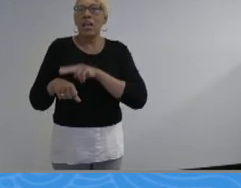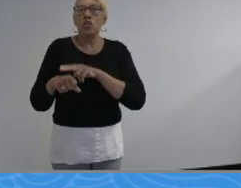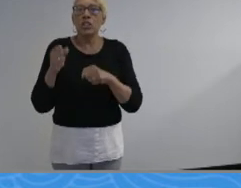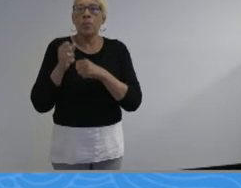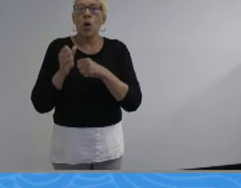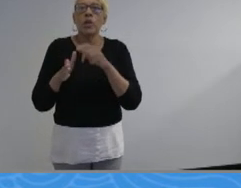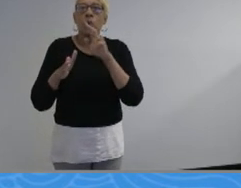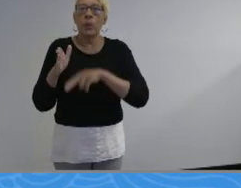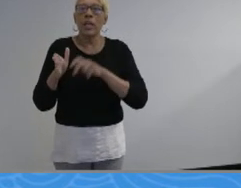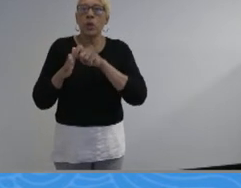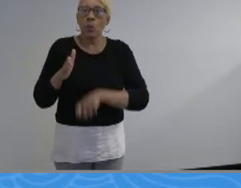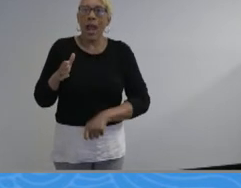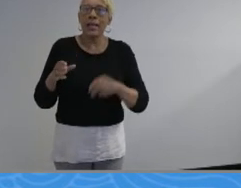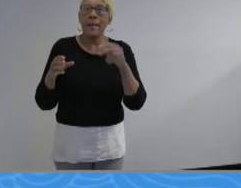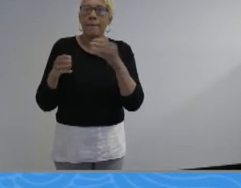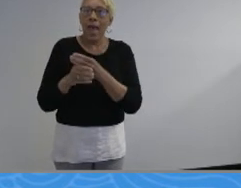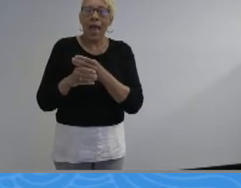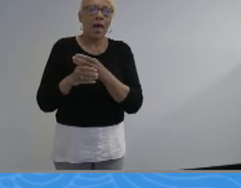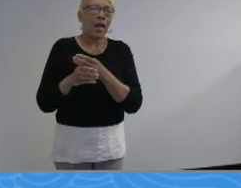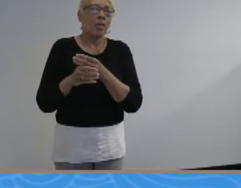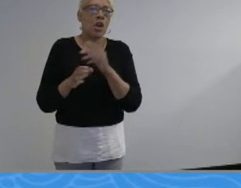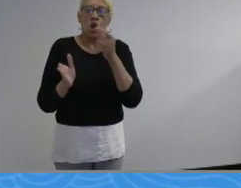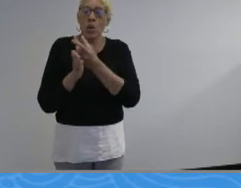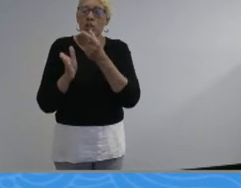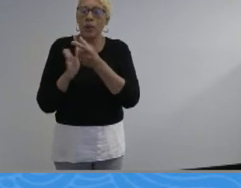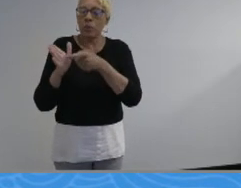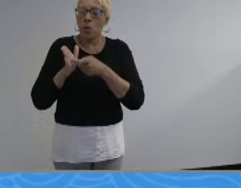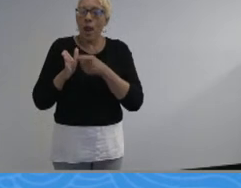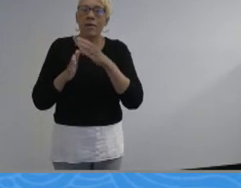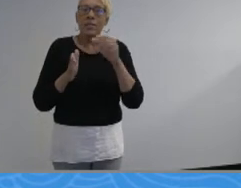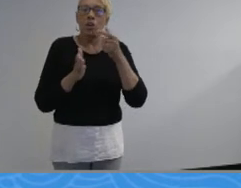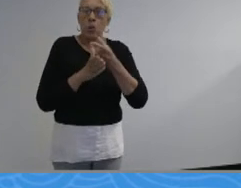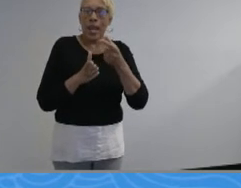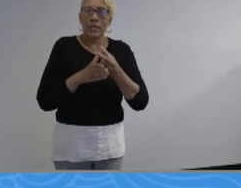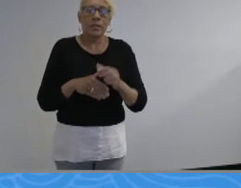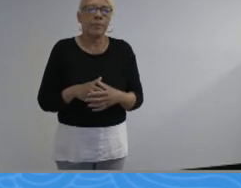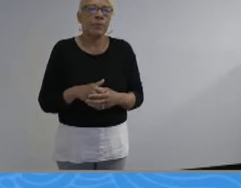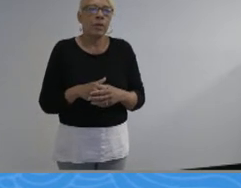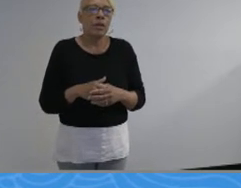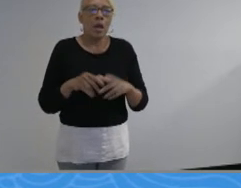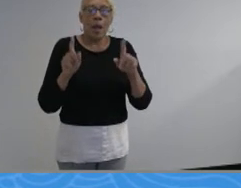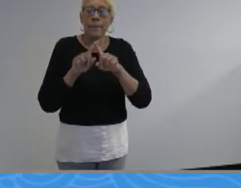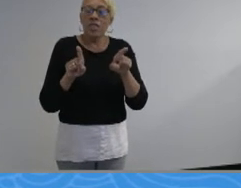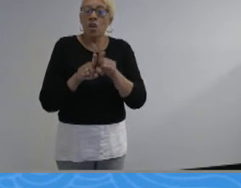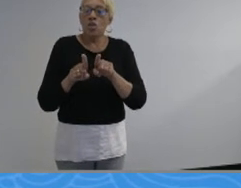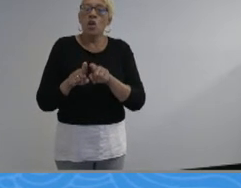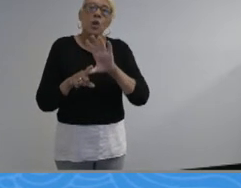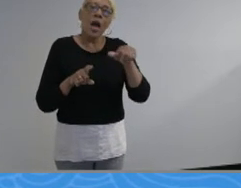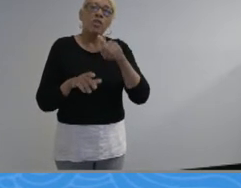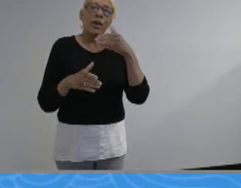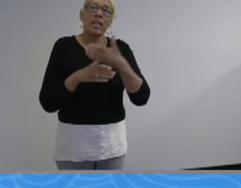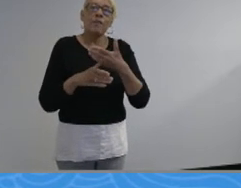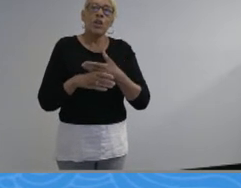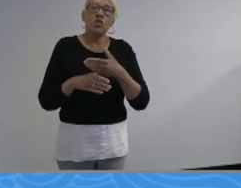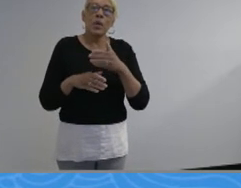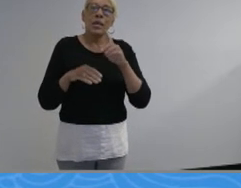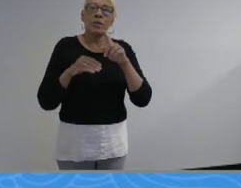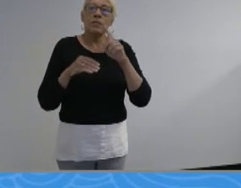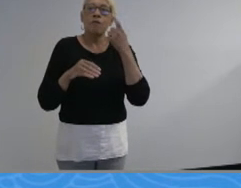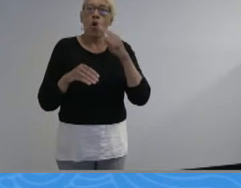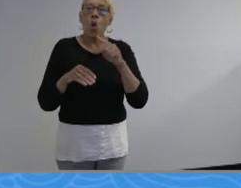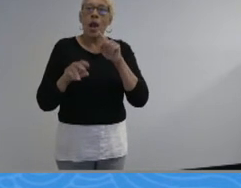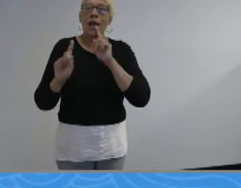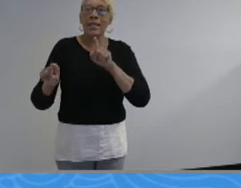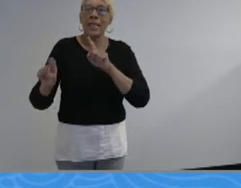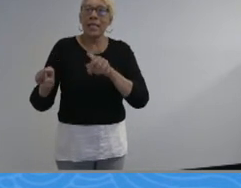reading, writing, math, grad requirements, grades, and such. But there are additional interventions around attendance